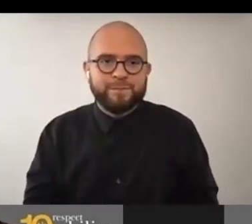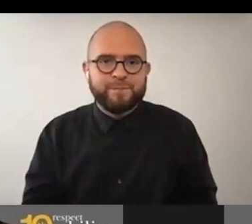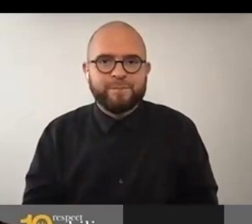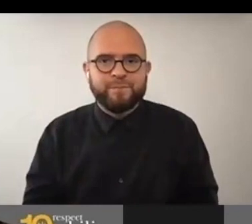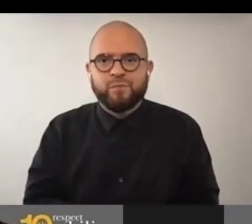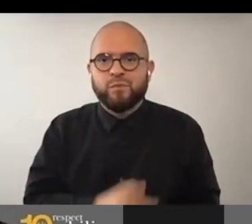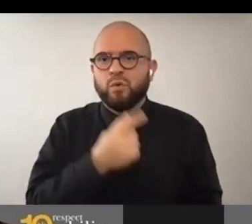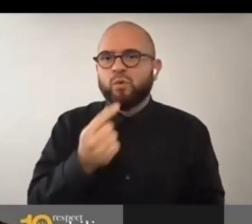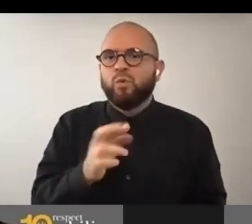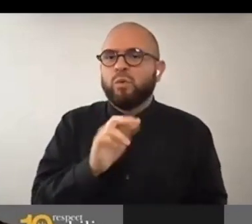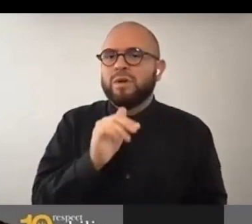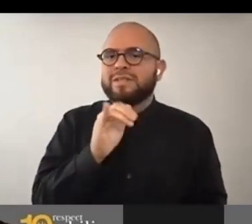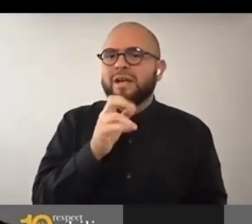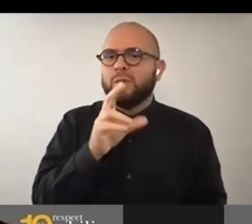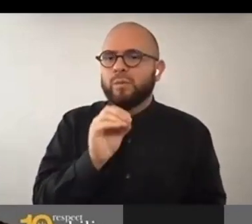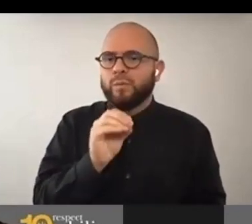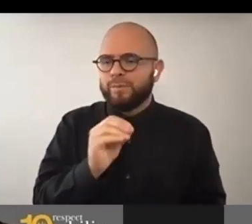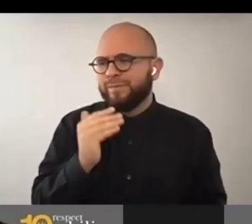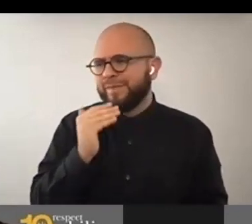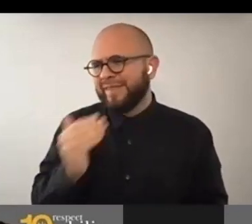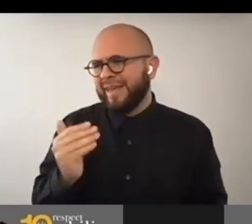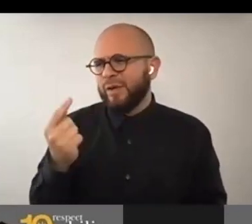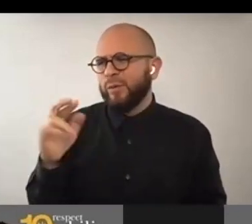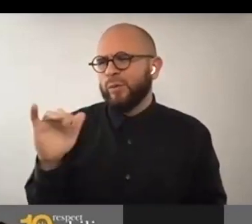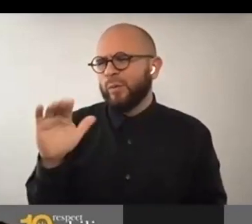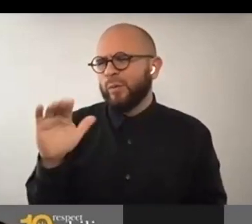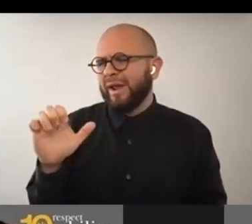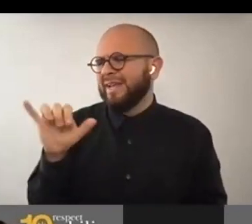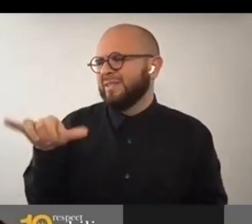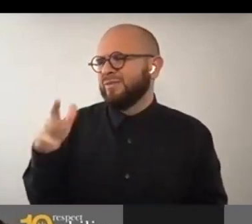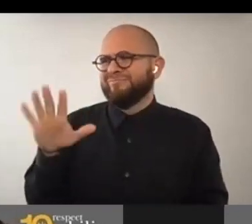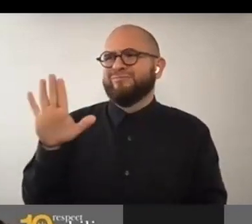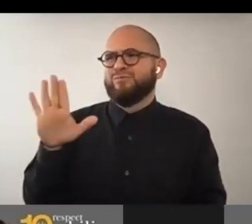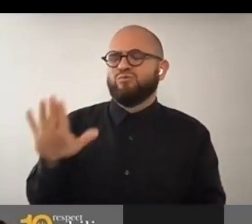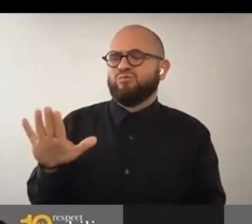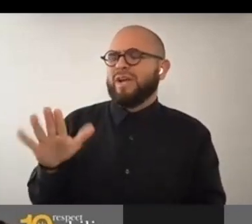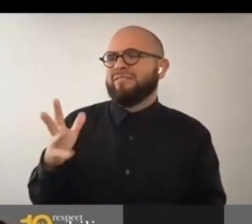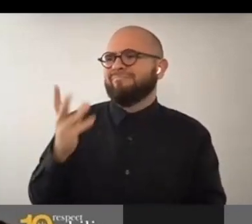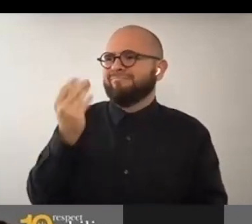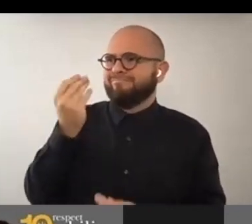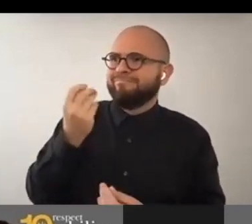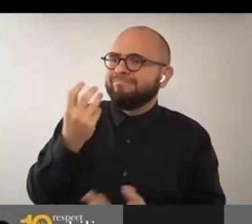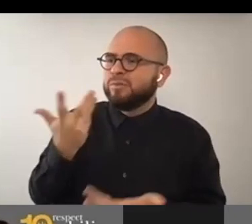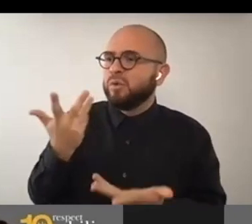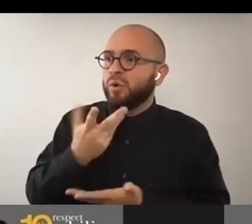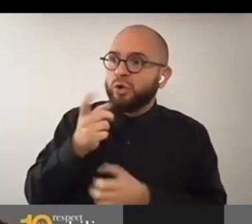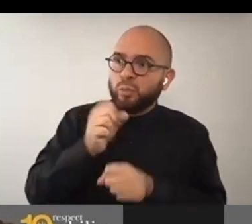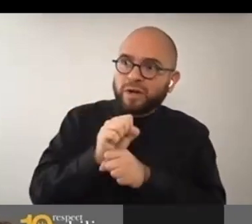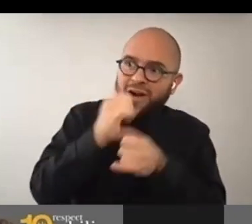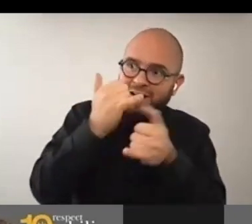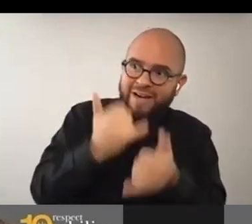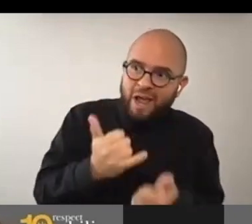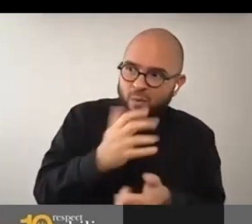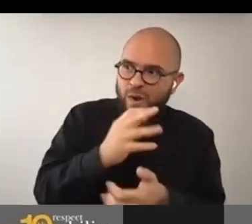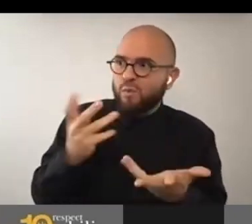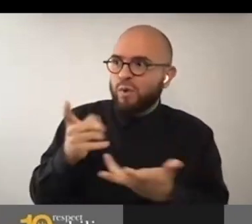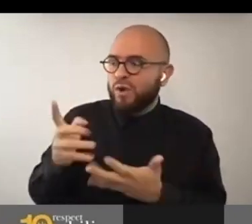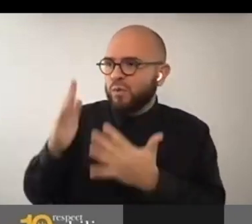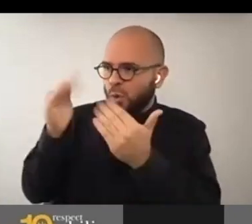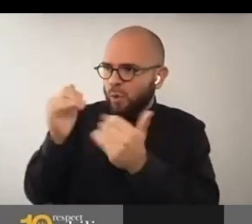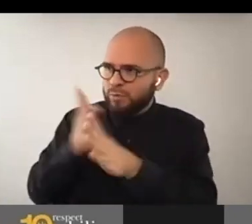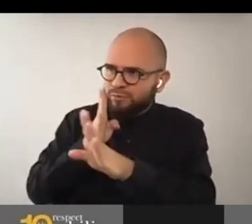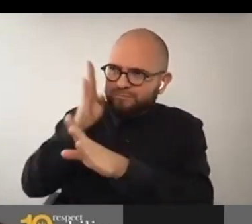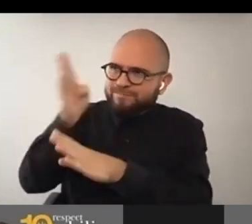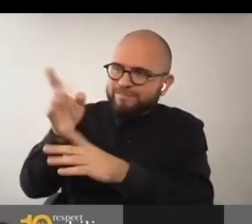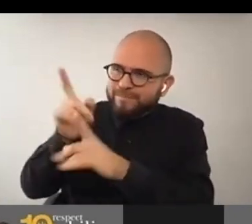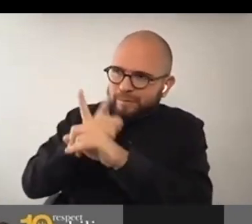Yeah, thank you so much, Grace. That was a really great insight into what you're currently working on and what you're hoping to additionally focus on. And we